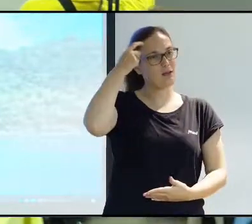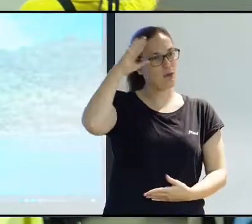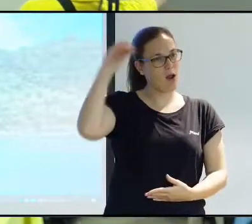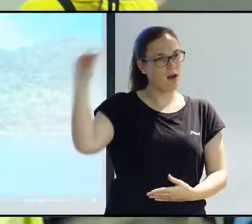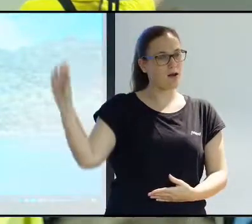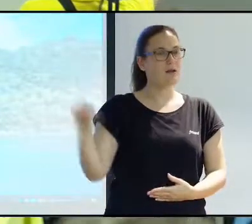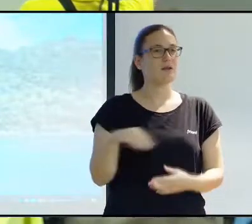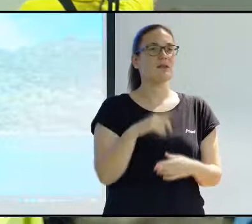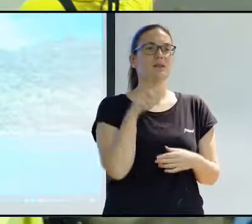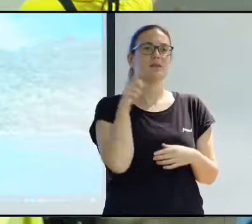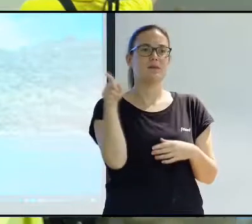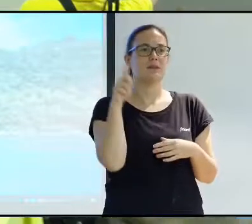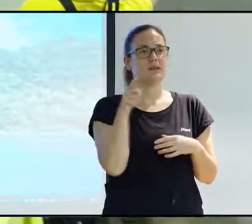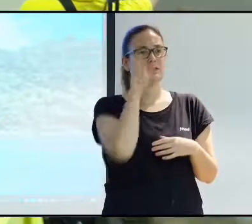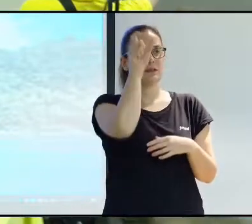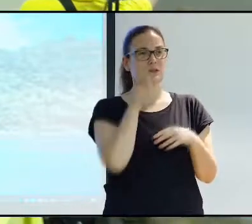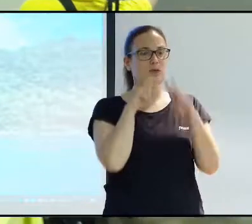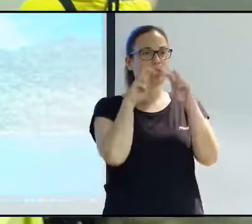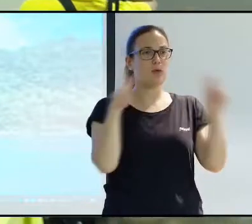with functional diversity.